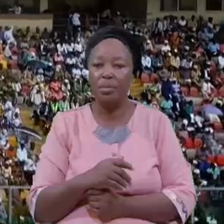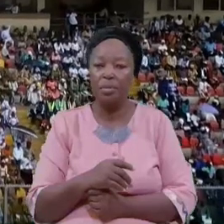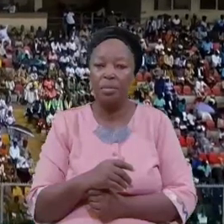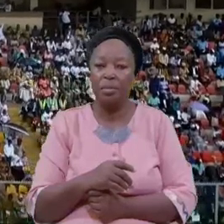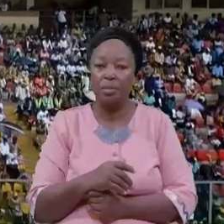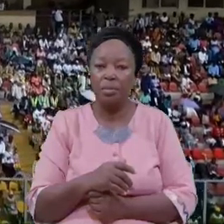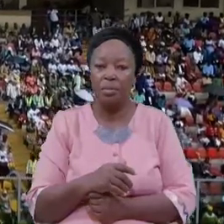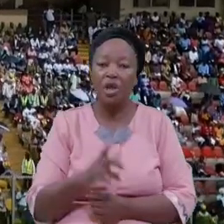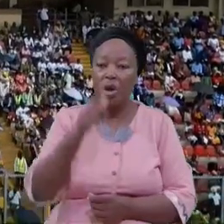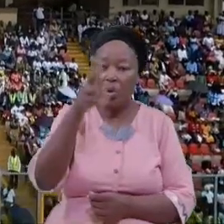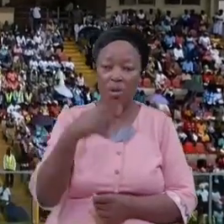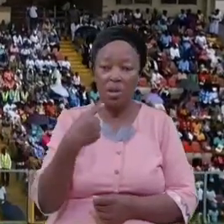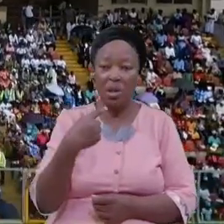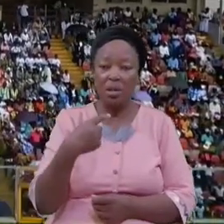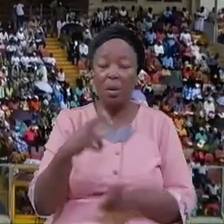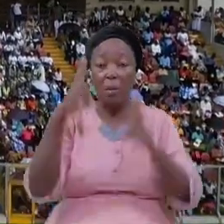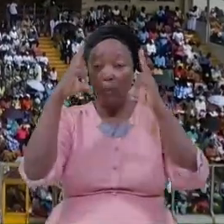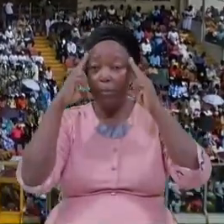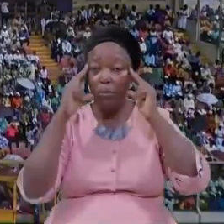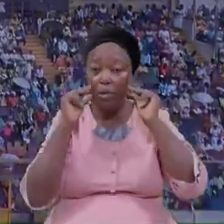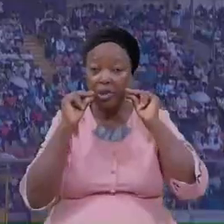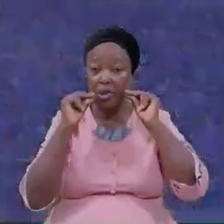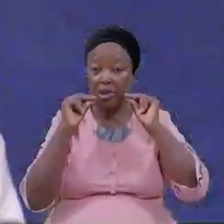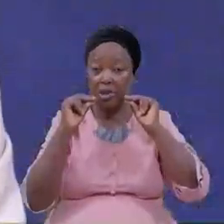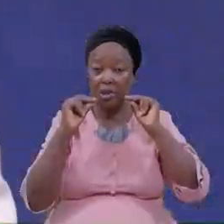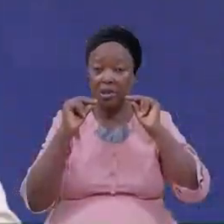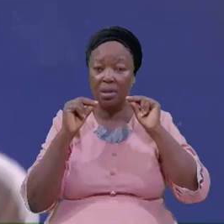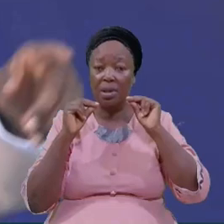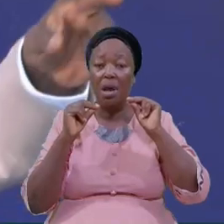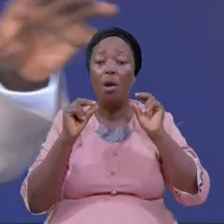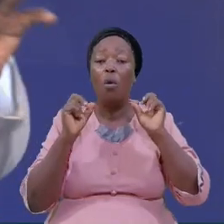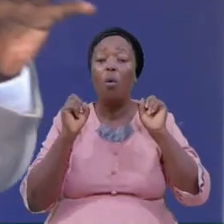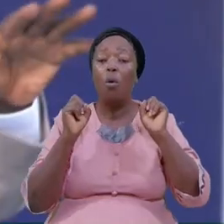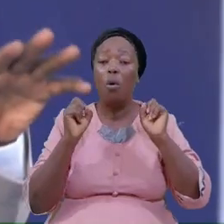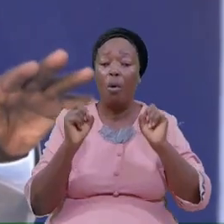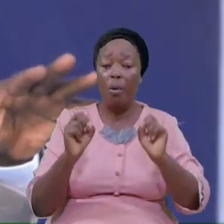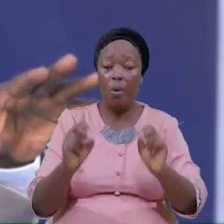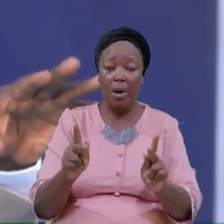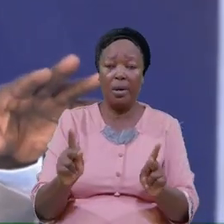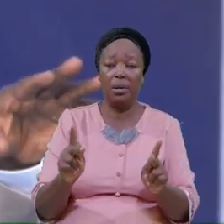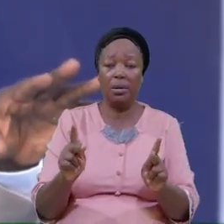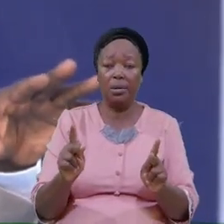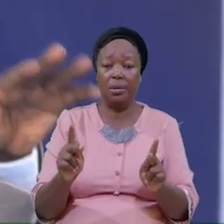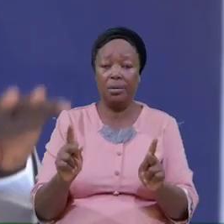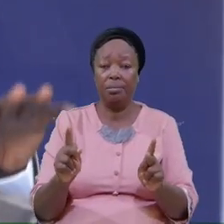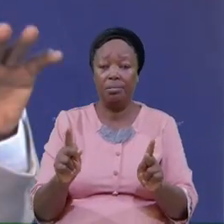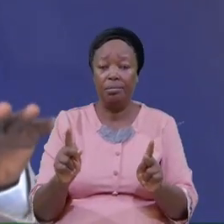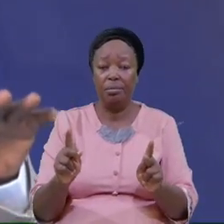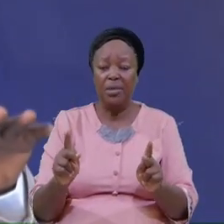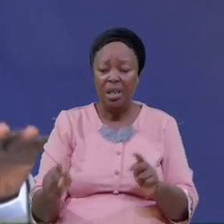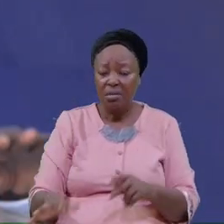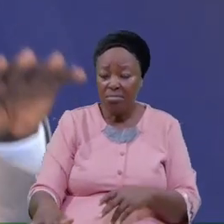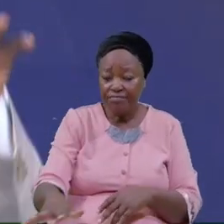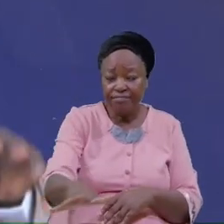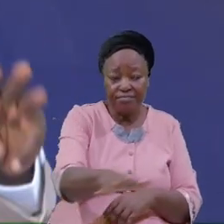Moses. Dieu dit Moïse. Enough is enough. Assez, c'est assez. These people, ces gens-là, they have